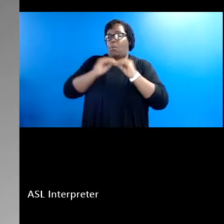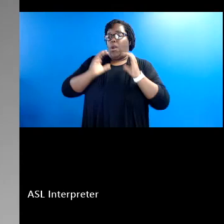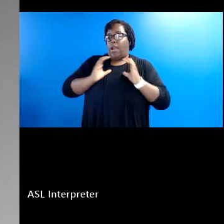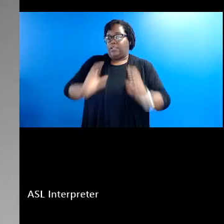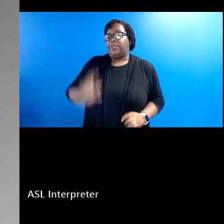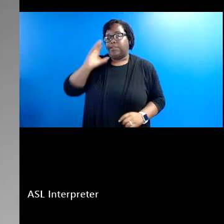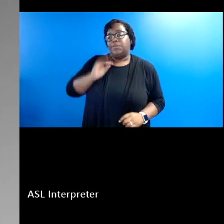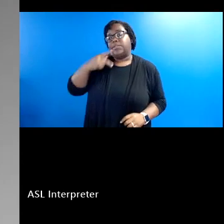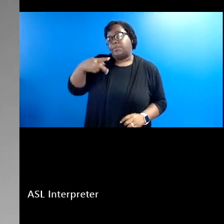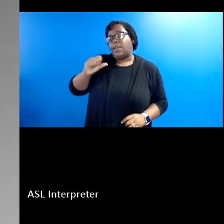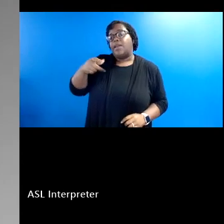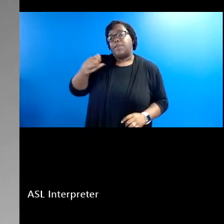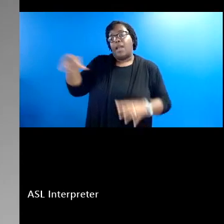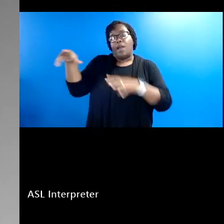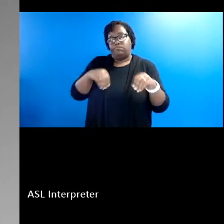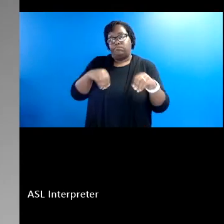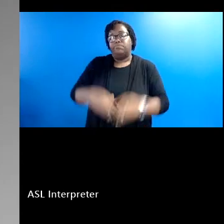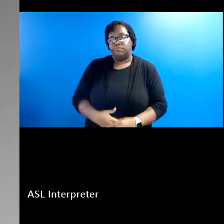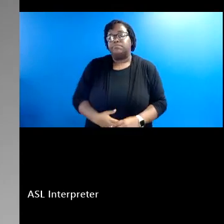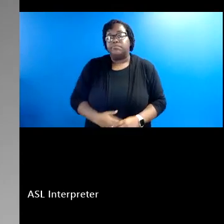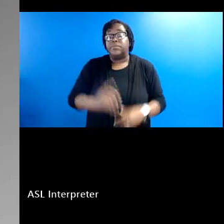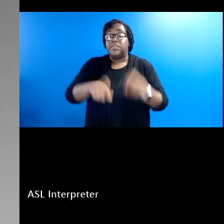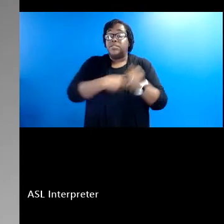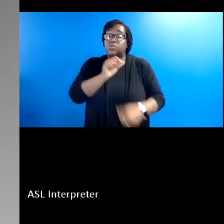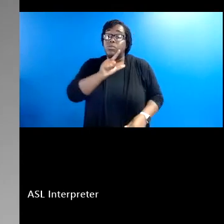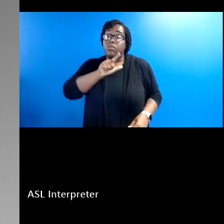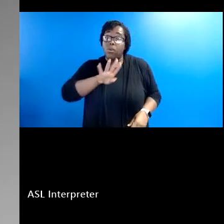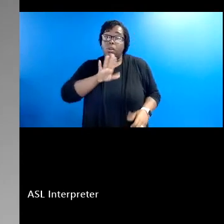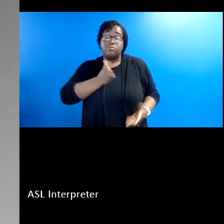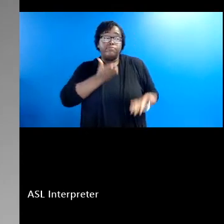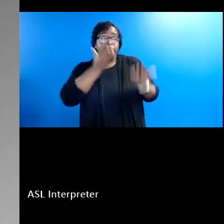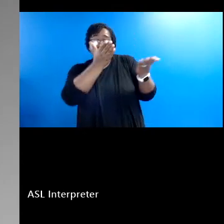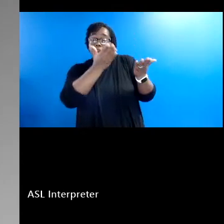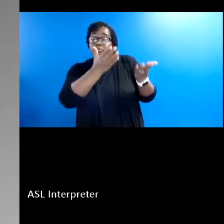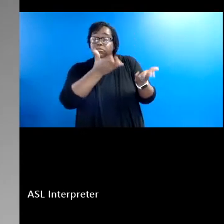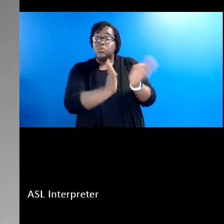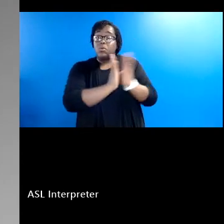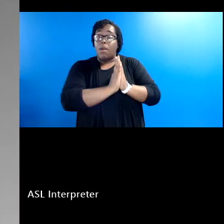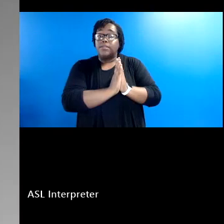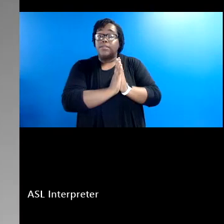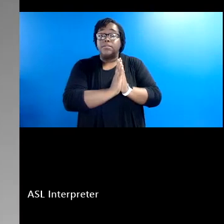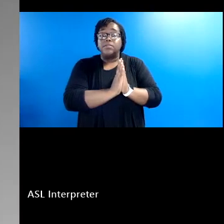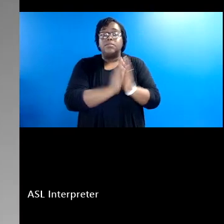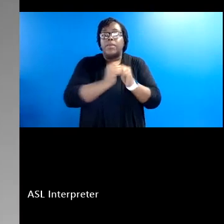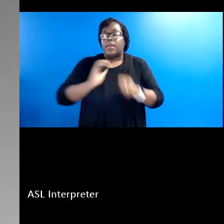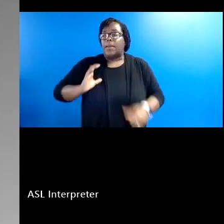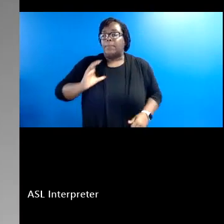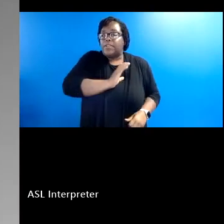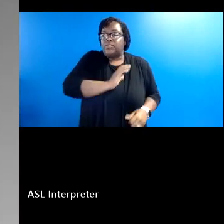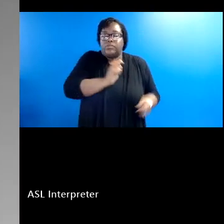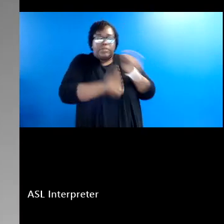PSPS. In 2024, we filed a petition with the California Public Utilities Commission to revise the high fire